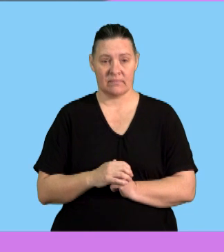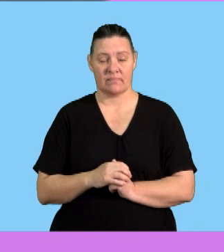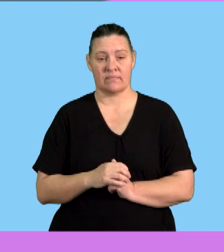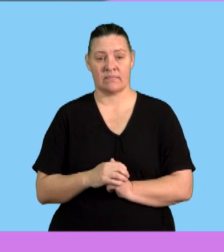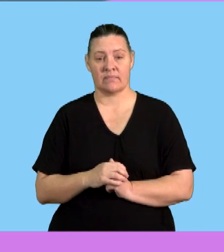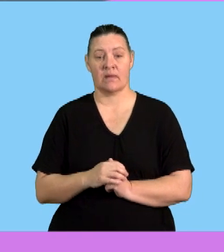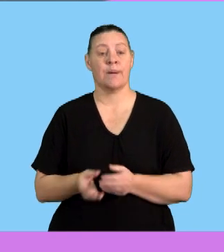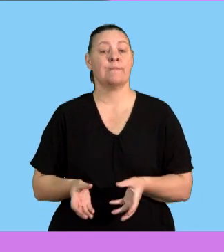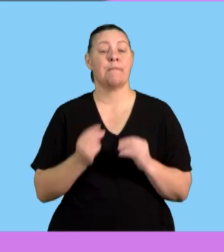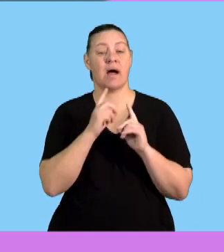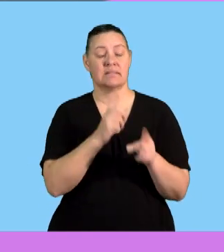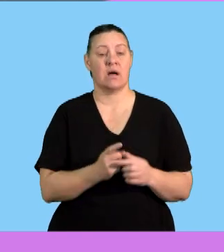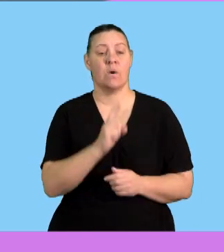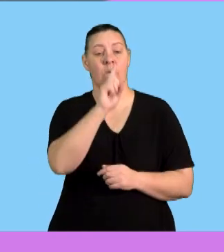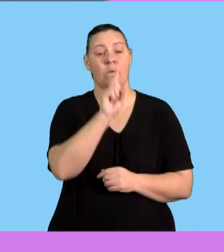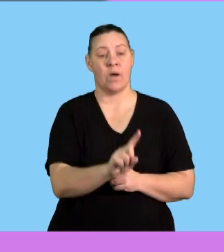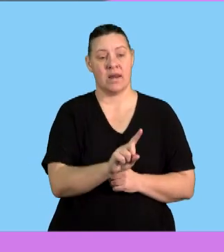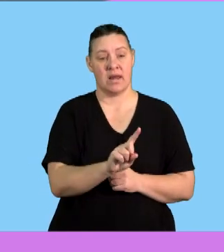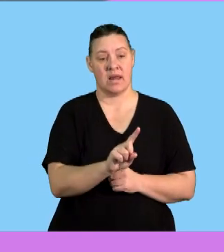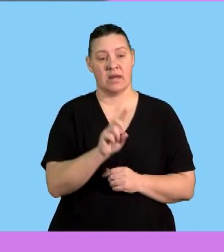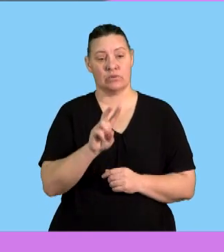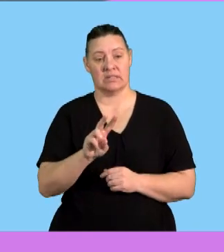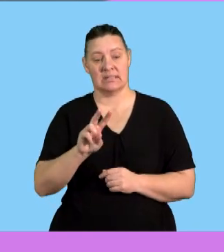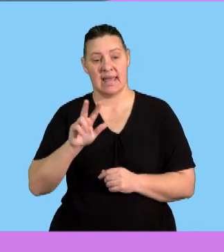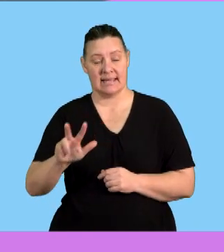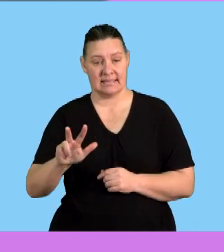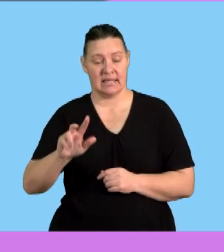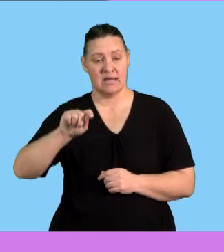1,653. It will give you